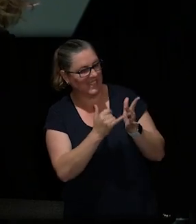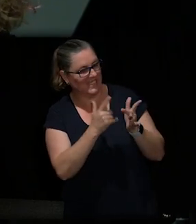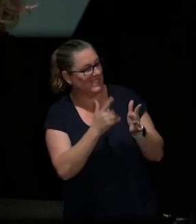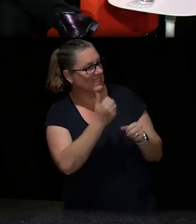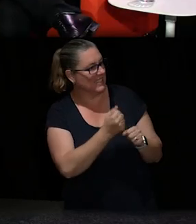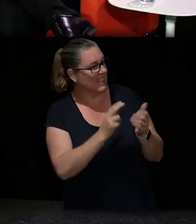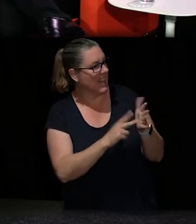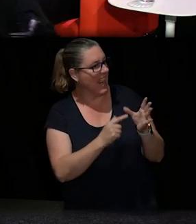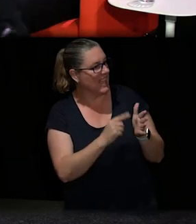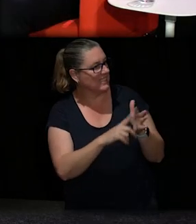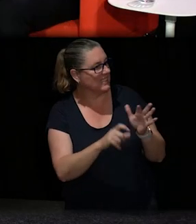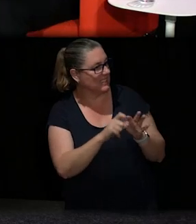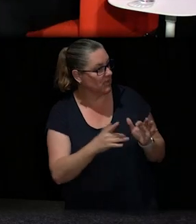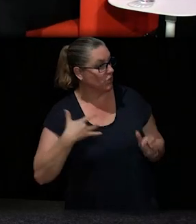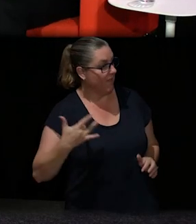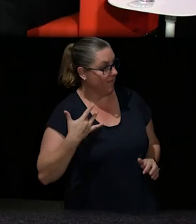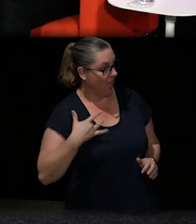actually watch.